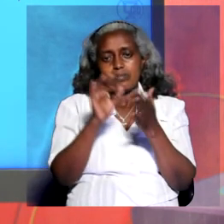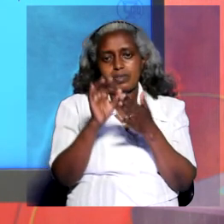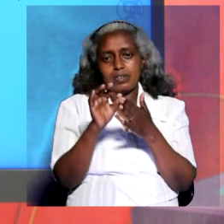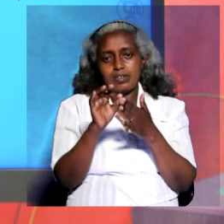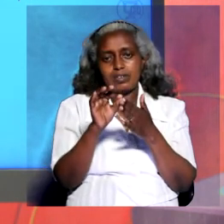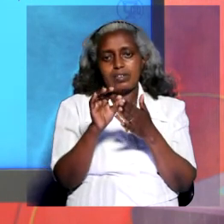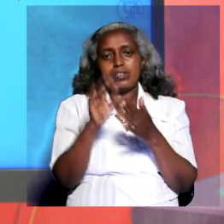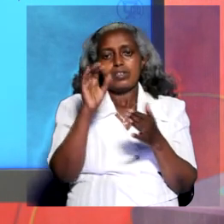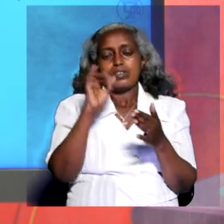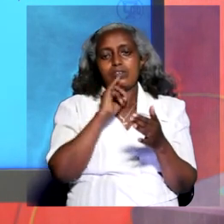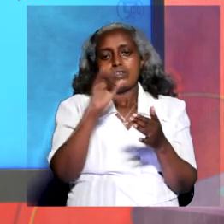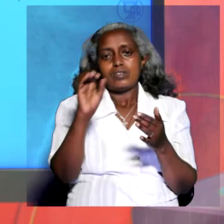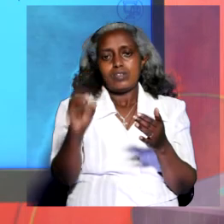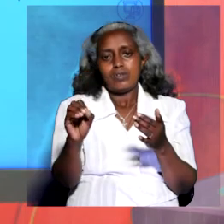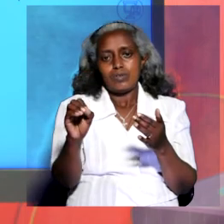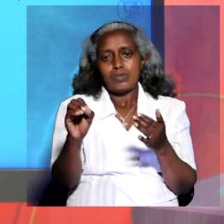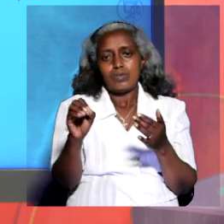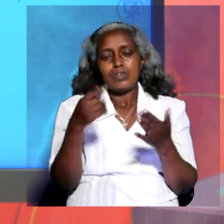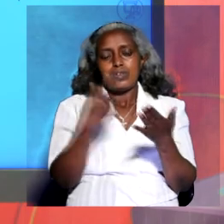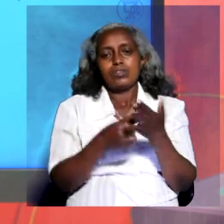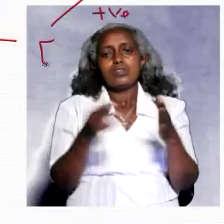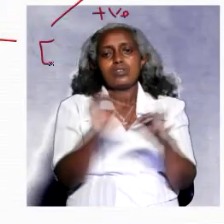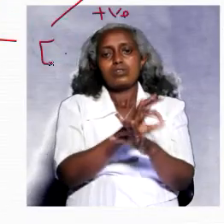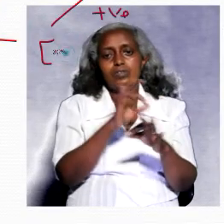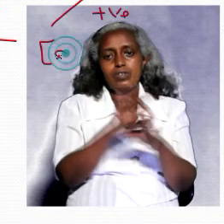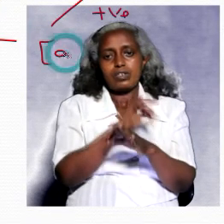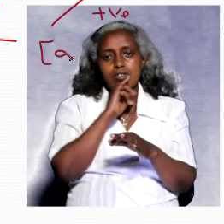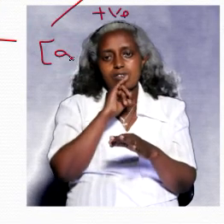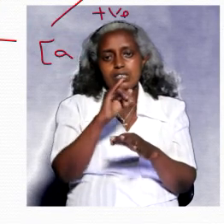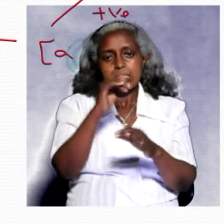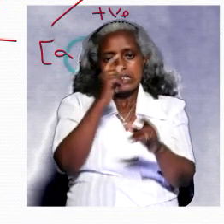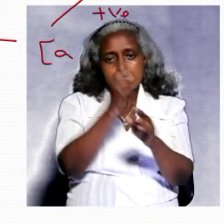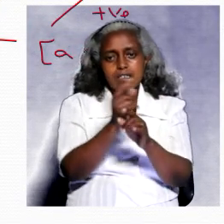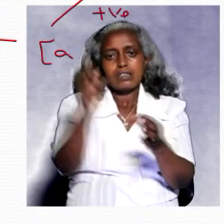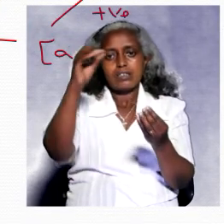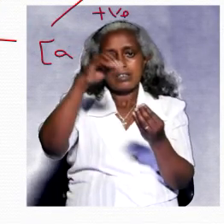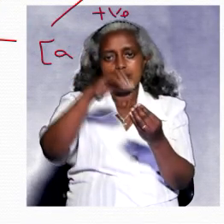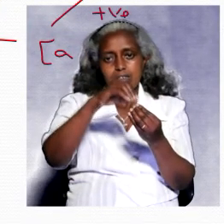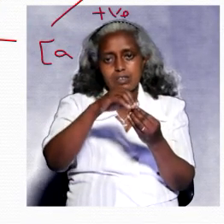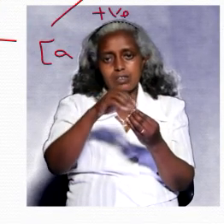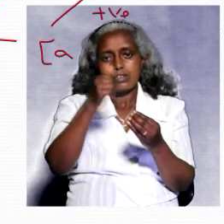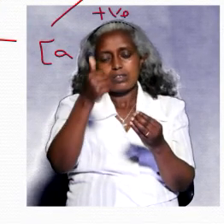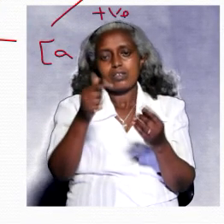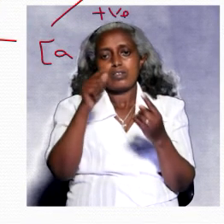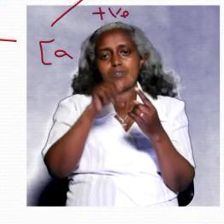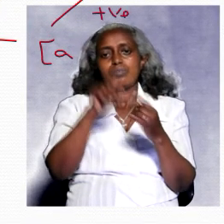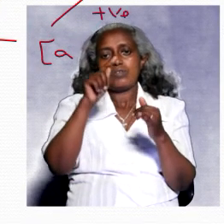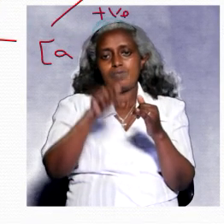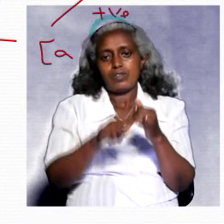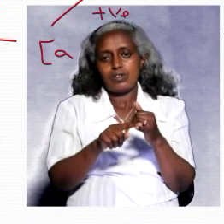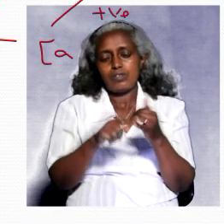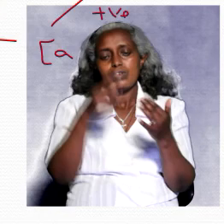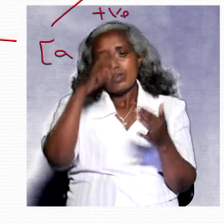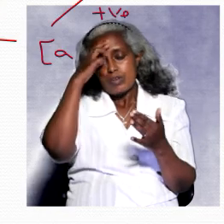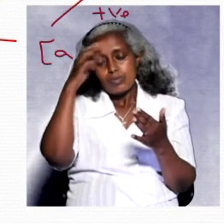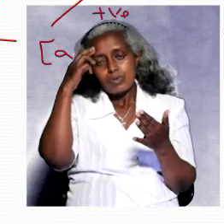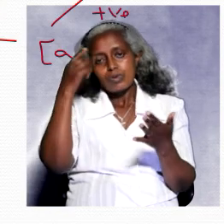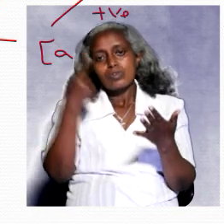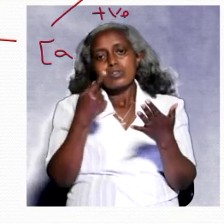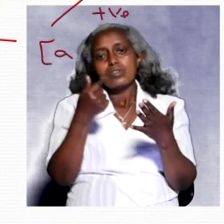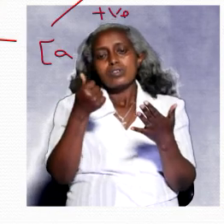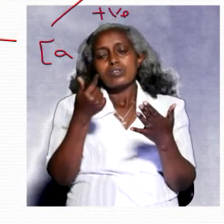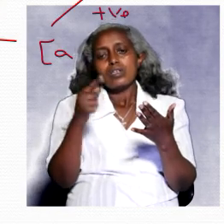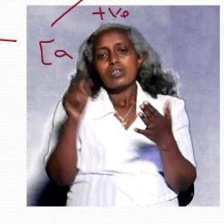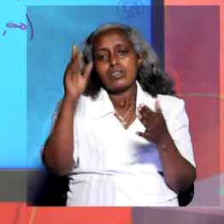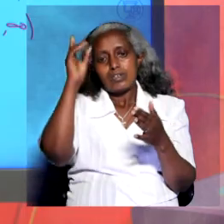it is 0. So, this function is strictly increasing from a to infinity, because the